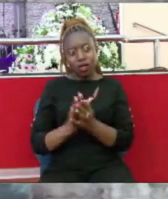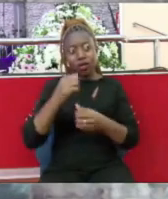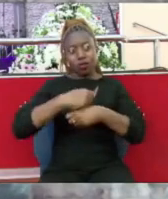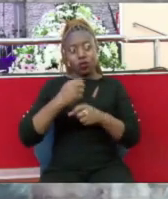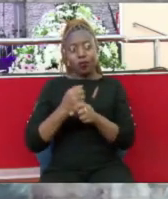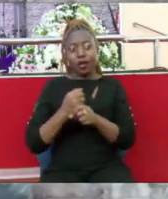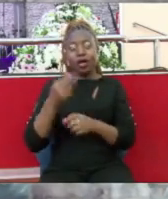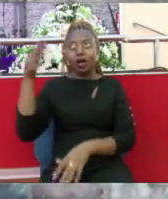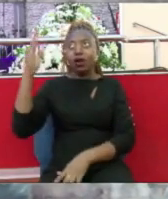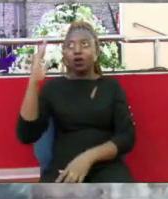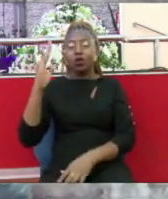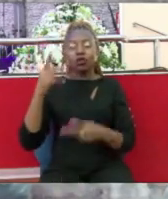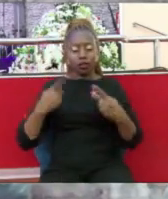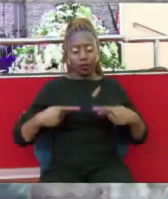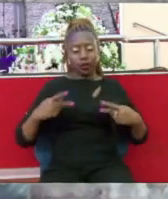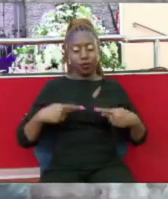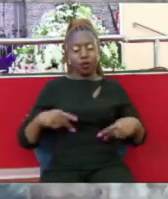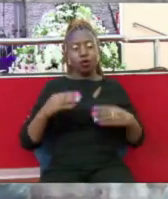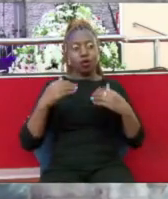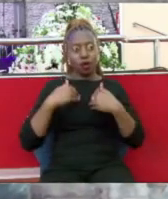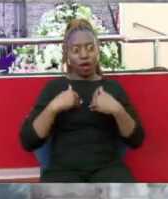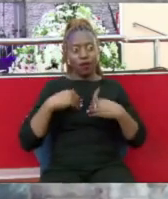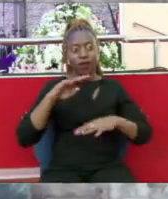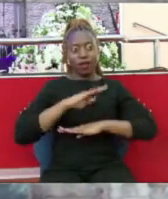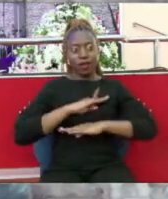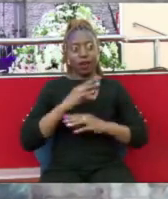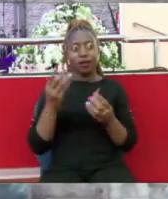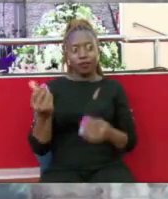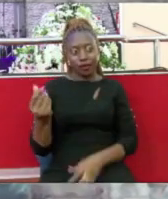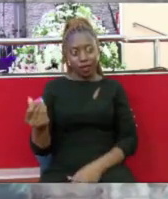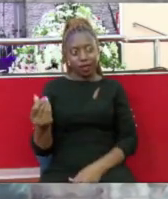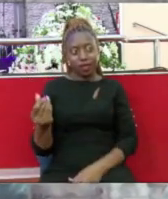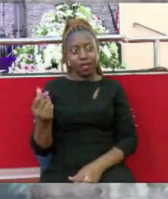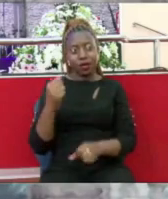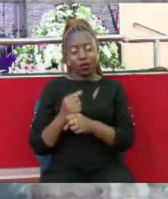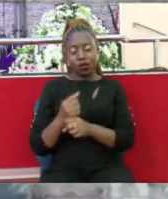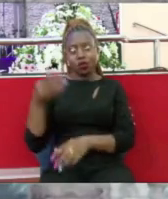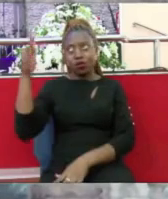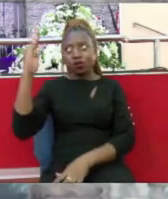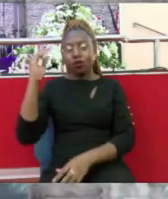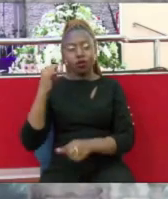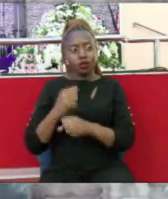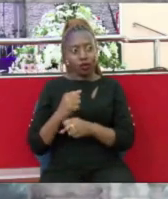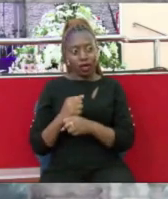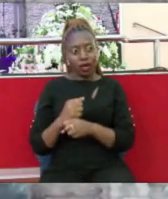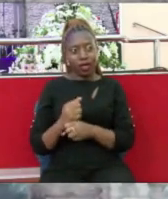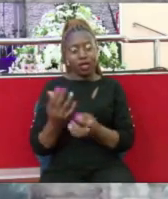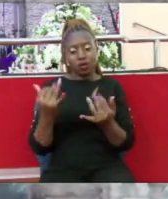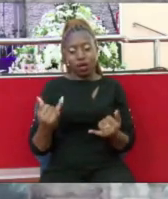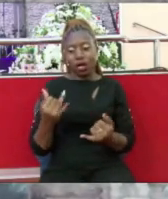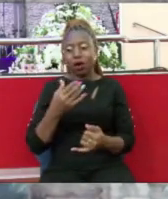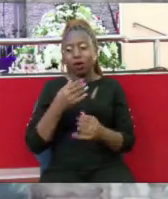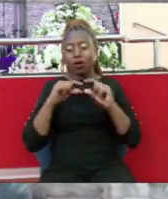yao ni kufanya watu wa Mungu wapate pesa ya kufanyia Mungu. So he fell for the trap. Kwa hivyo wakahadaiwa. So he went and sold the land he had. Akaenda